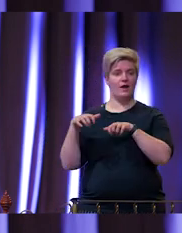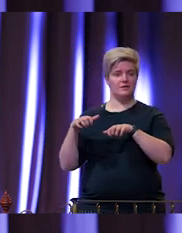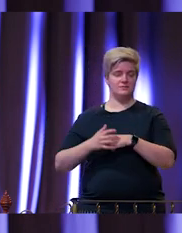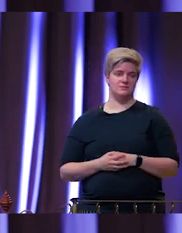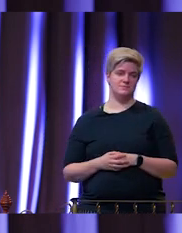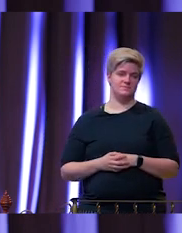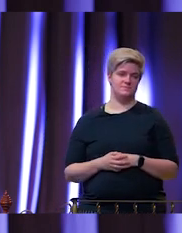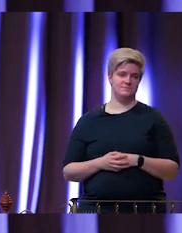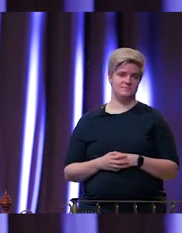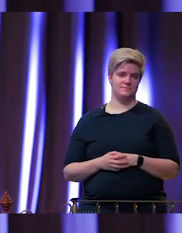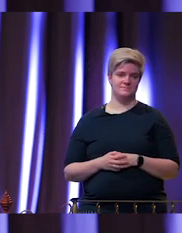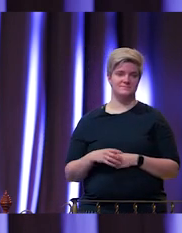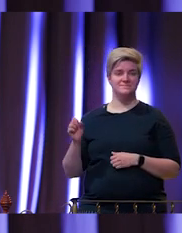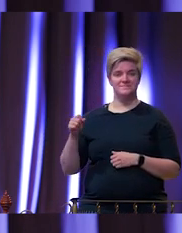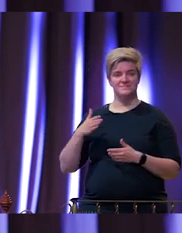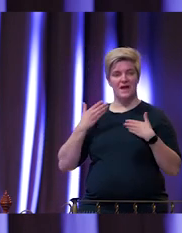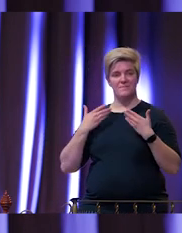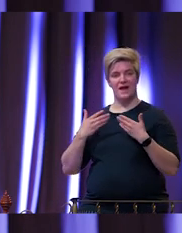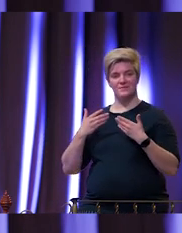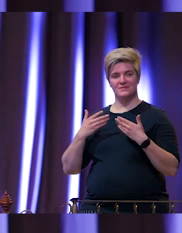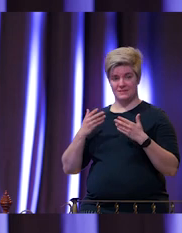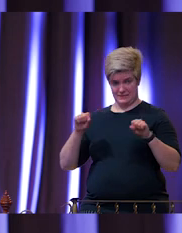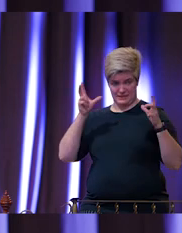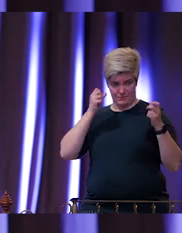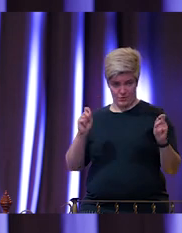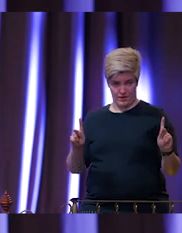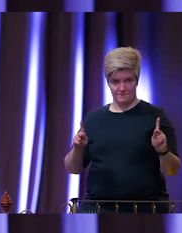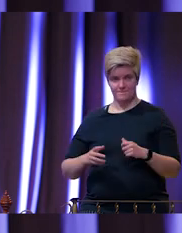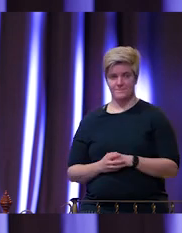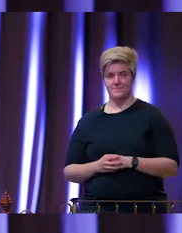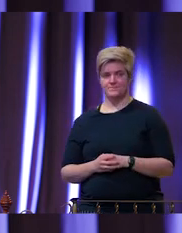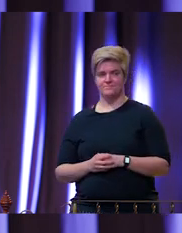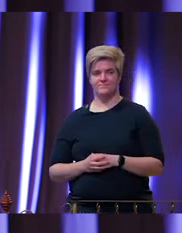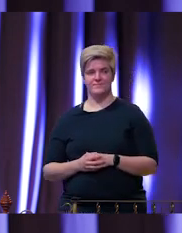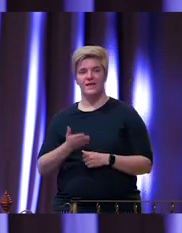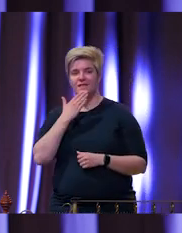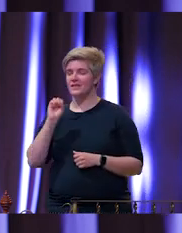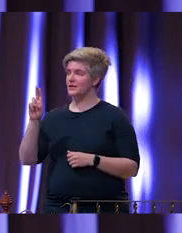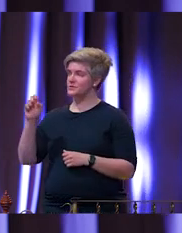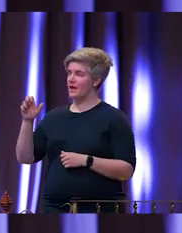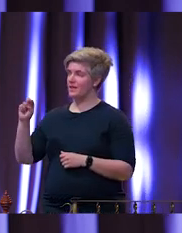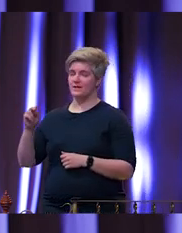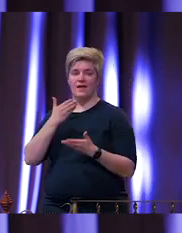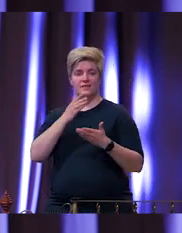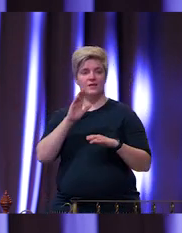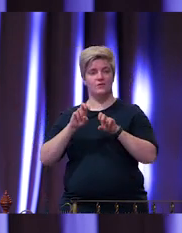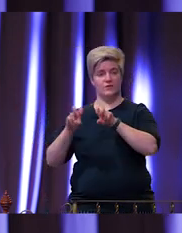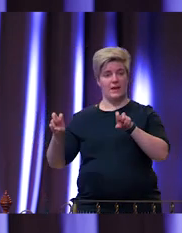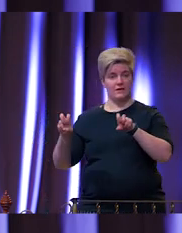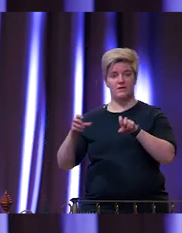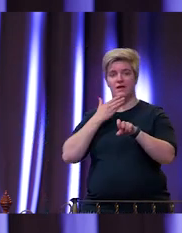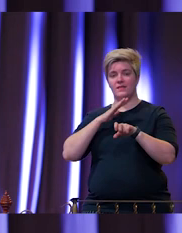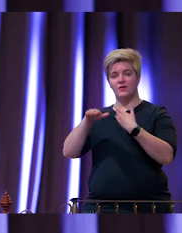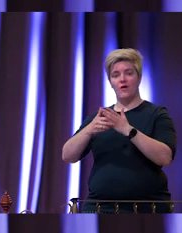today. Yes, I'm happy too. Can you all hear me okay? Mm-hmm. Thank you, Suellen, and thank you all on the panel, and thank you all